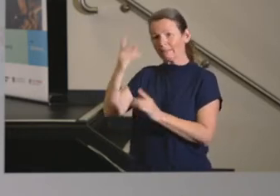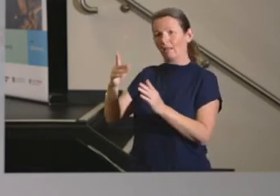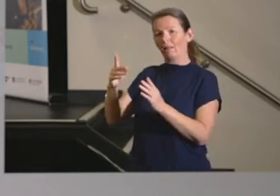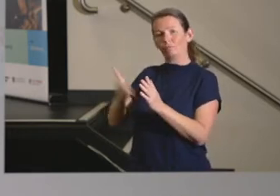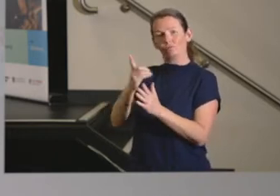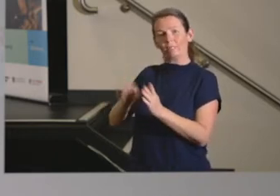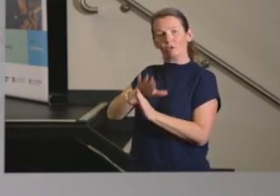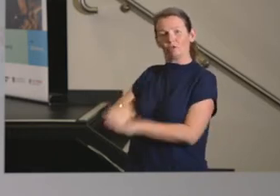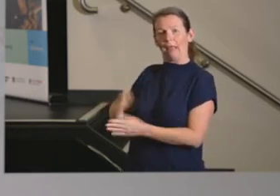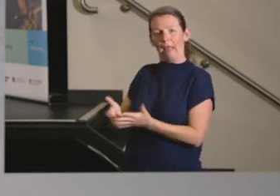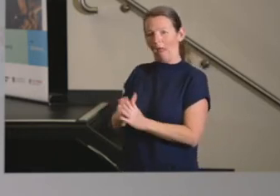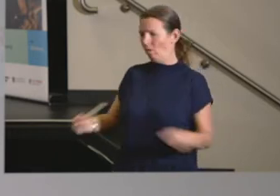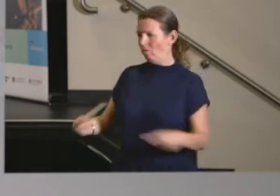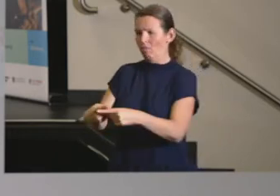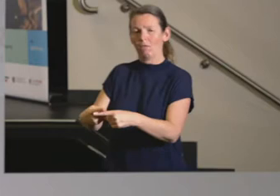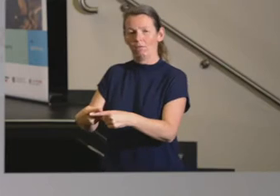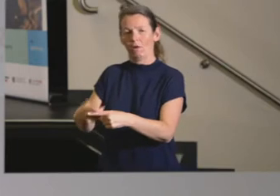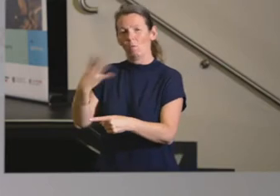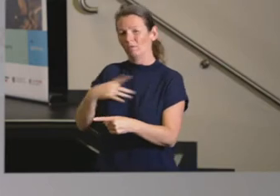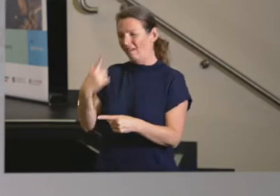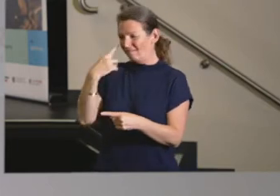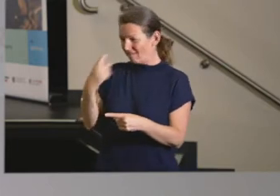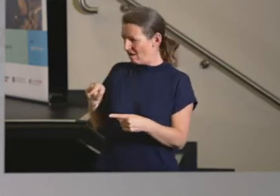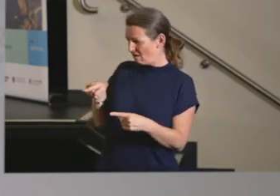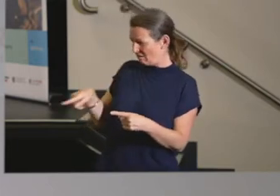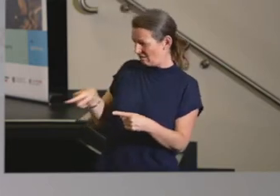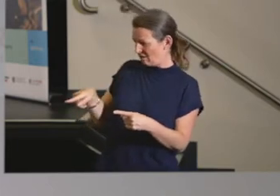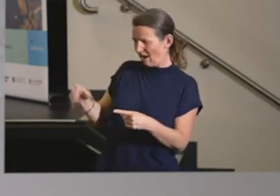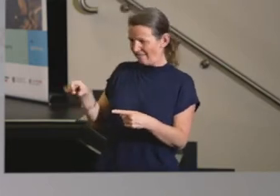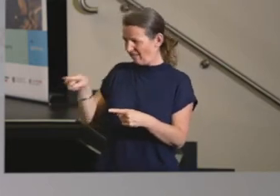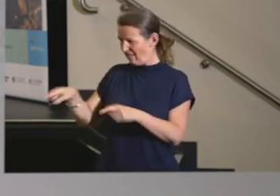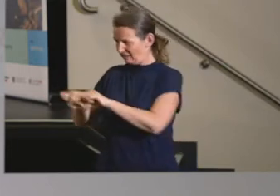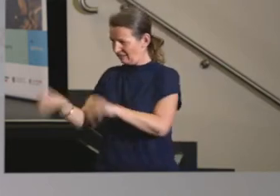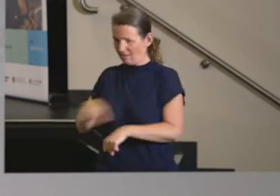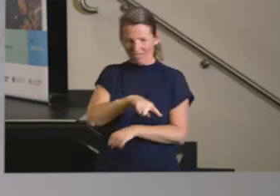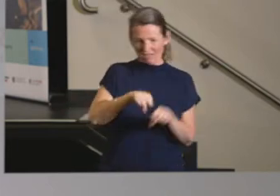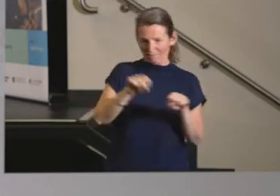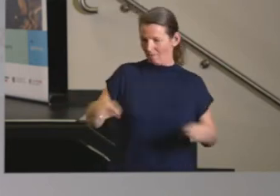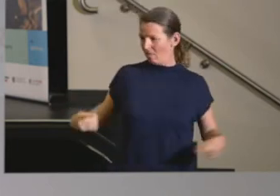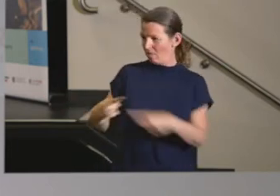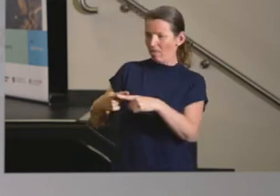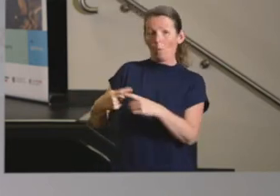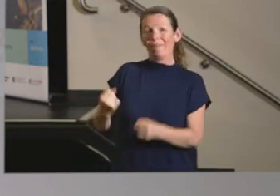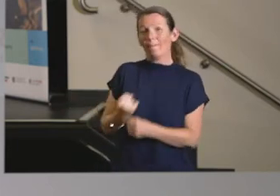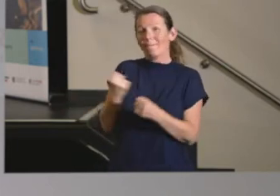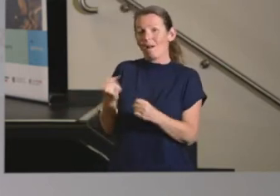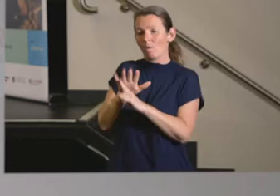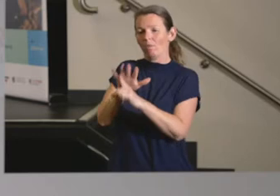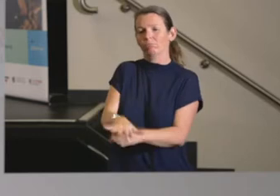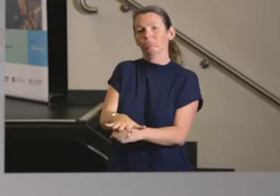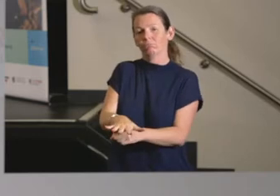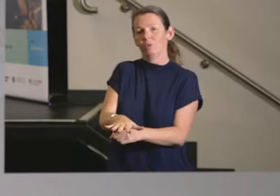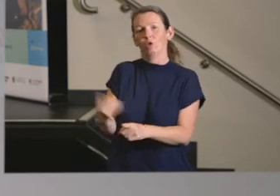overlap. It's an attempt to identify how different interlocking systems of power impact those who are